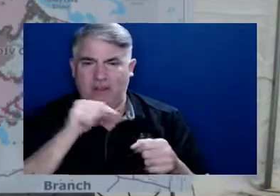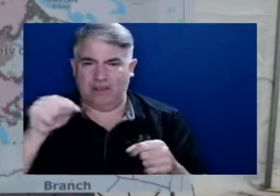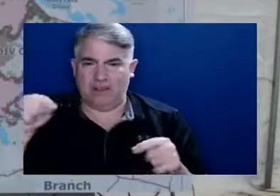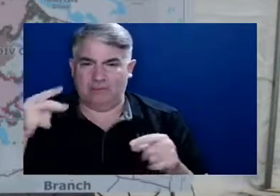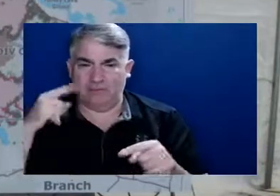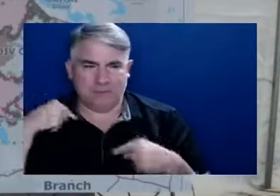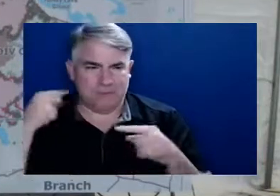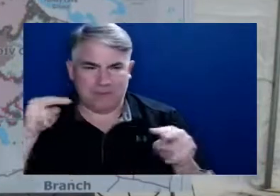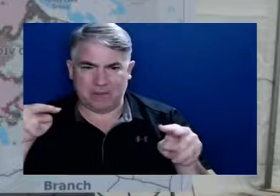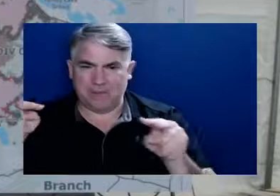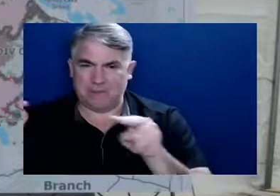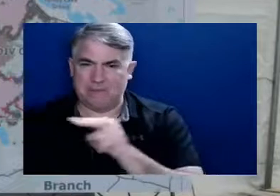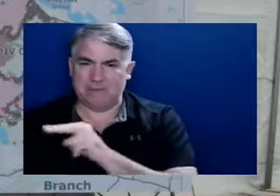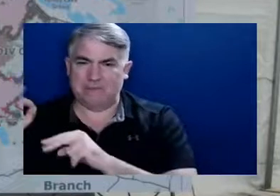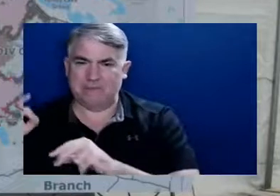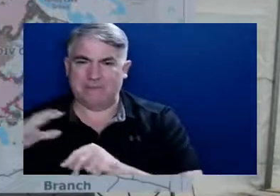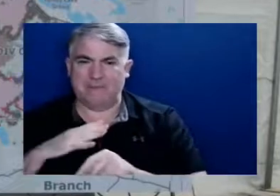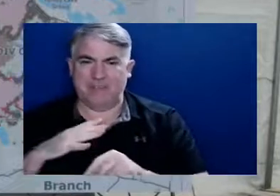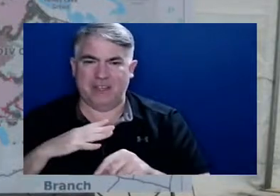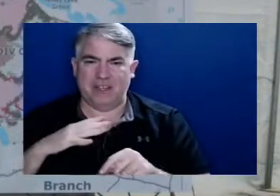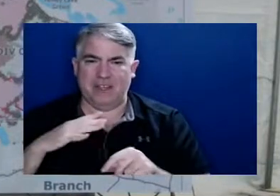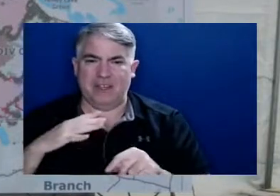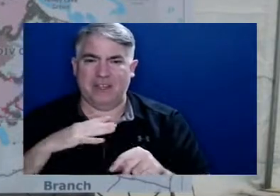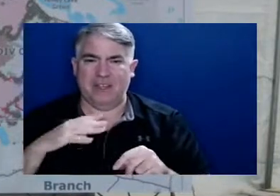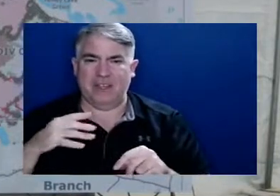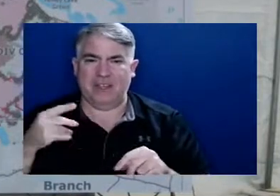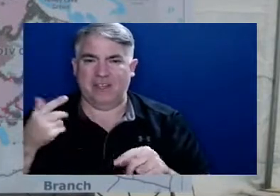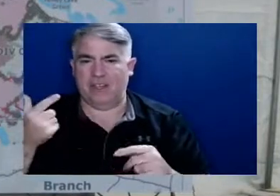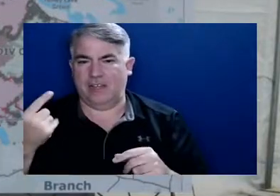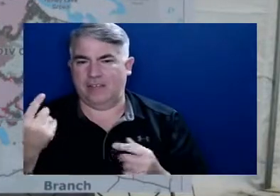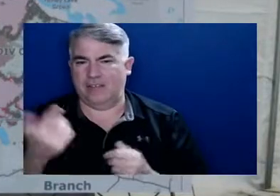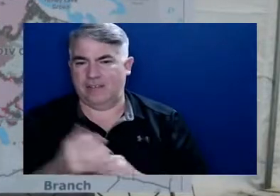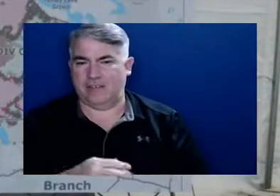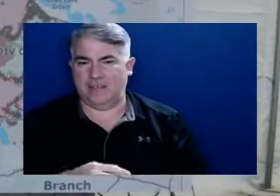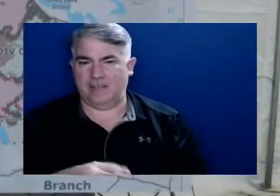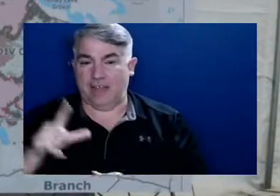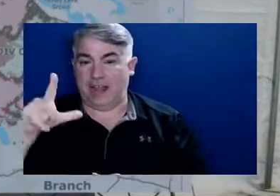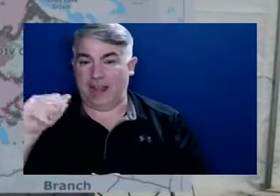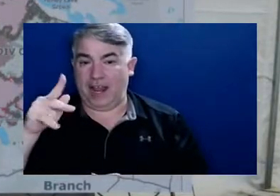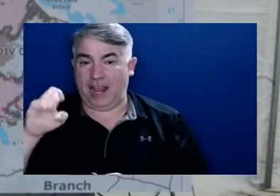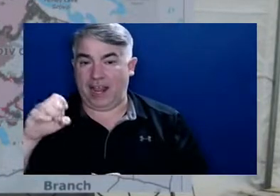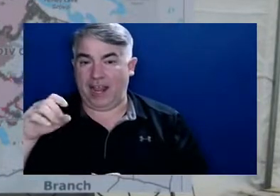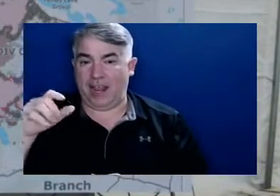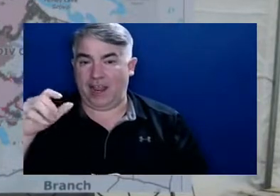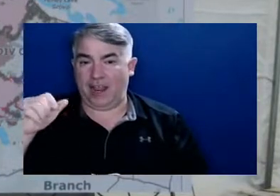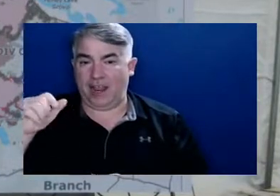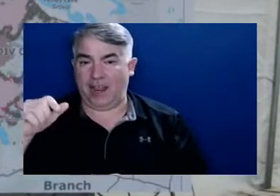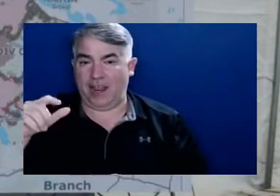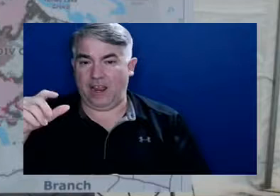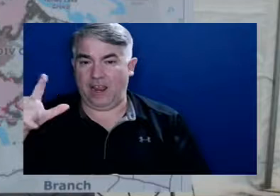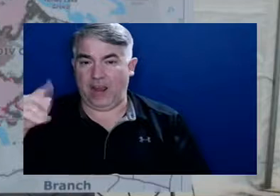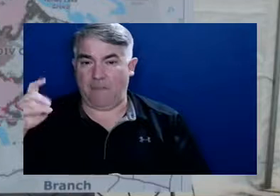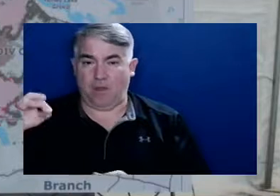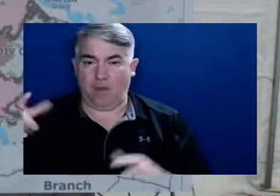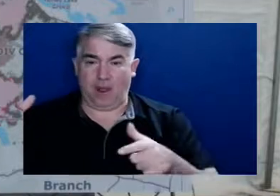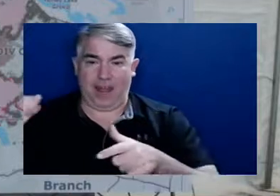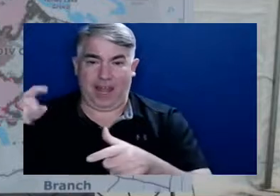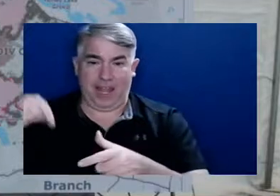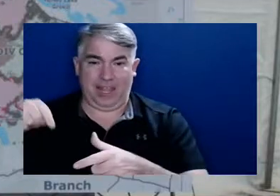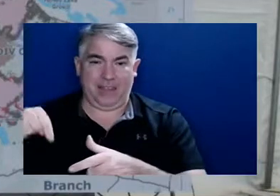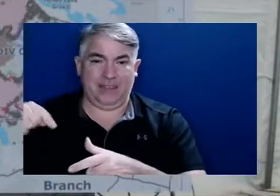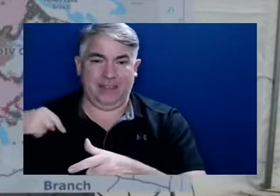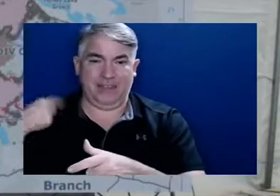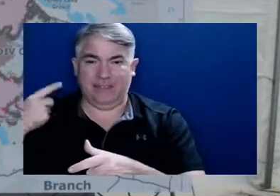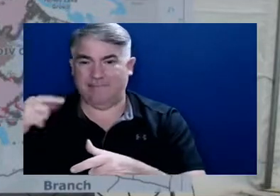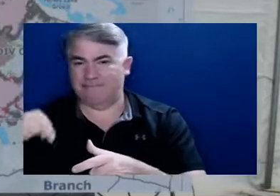there. Around the Lake Almanor area and Westwood area with Meadow Lake, all in patrol status right now. No issues